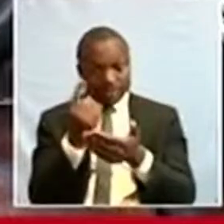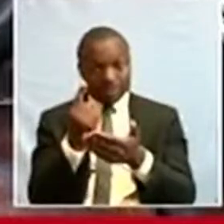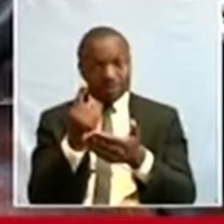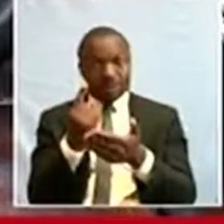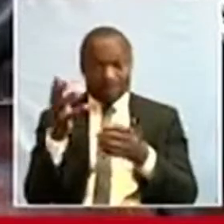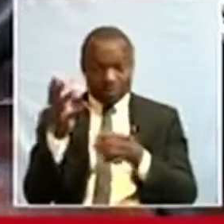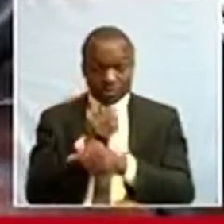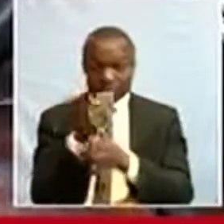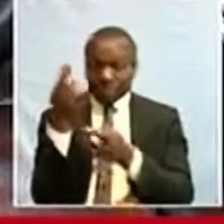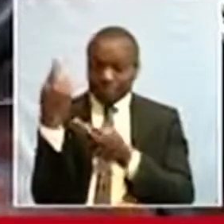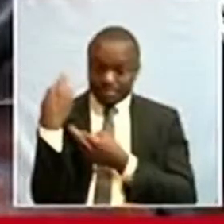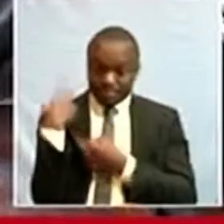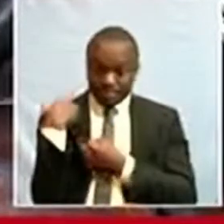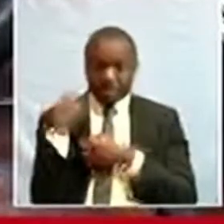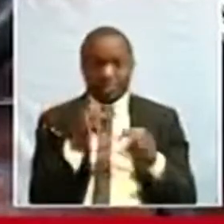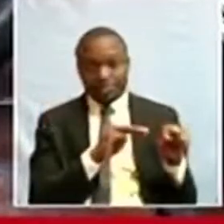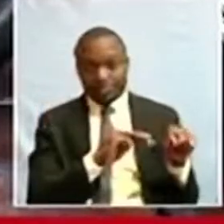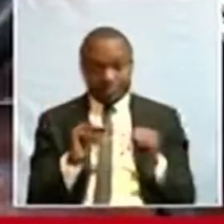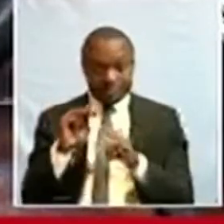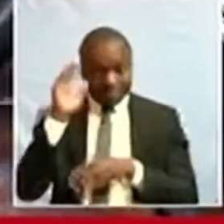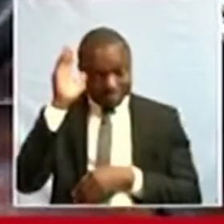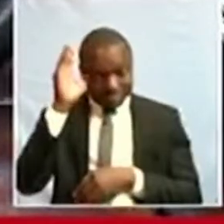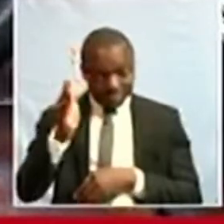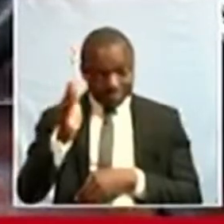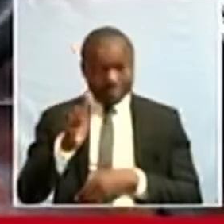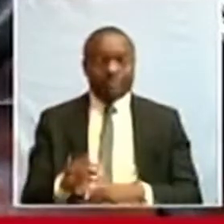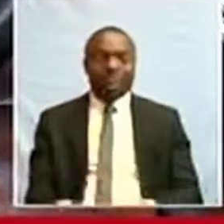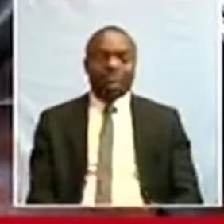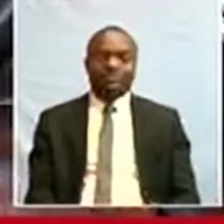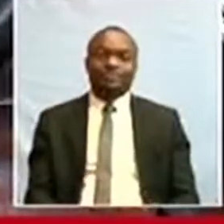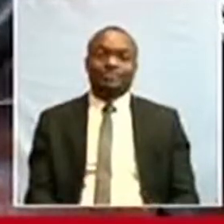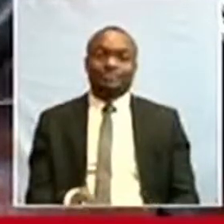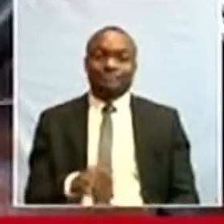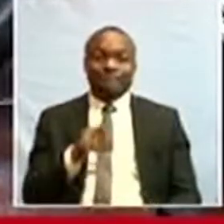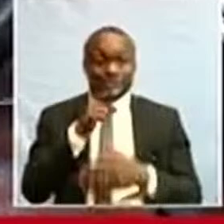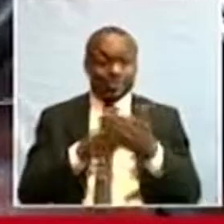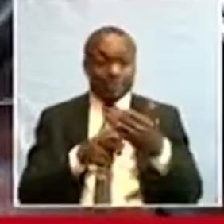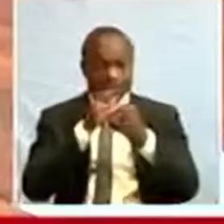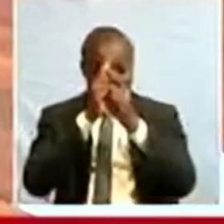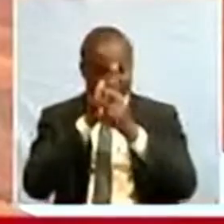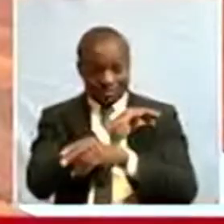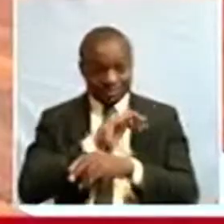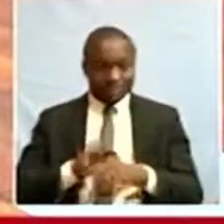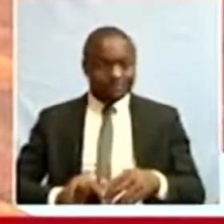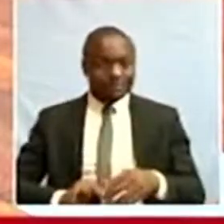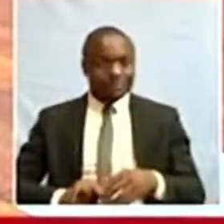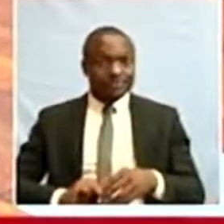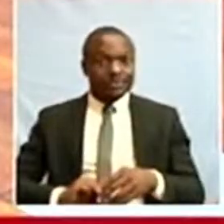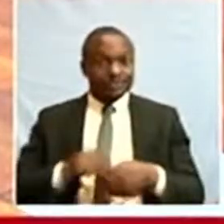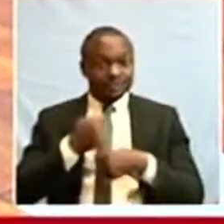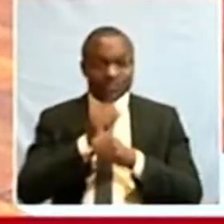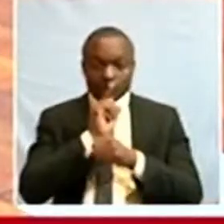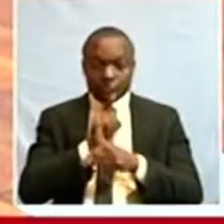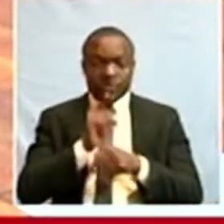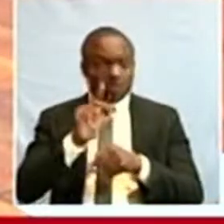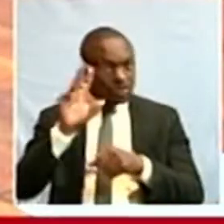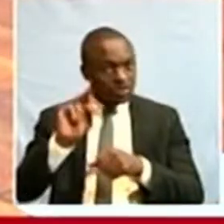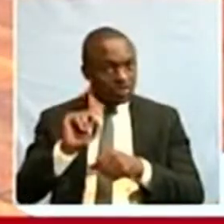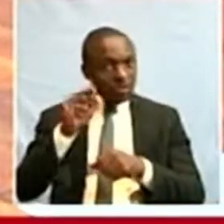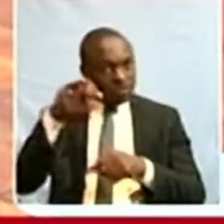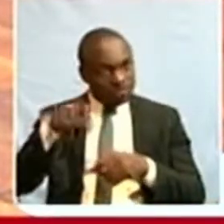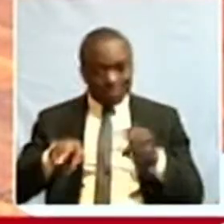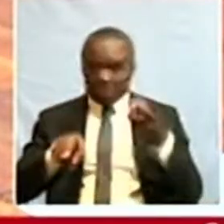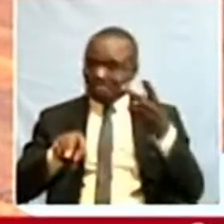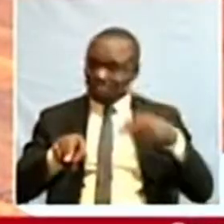take responsibility even moving forward. I think that's what I think the Honorable is saying in terms of ensuring that there is no